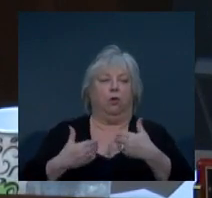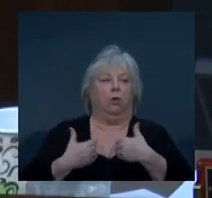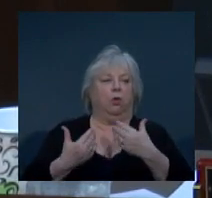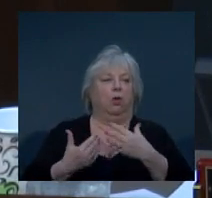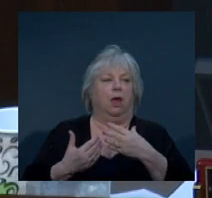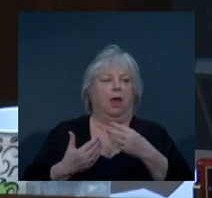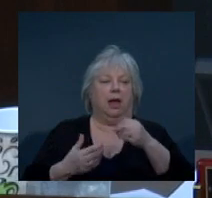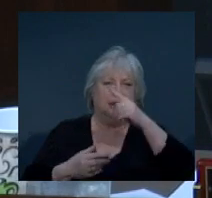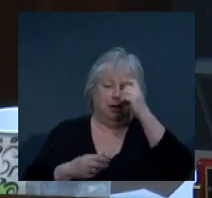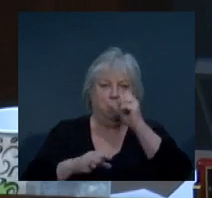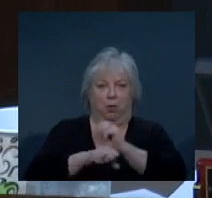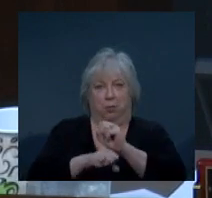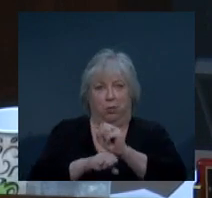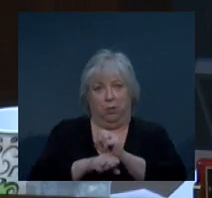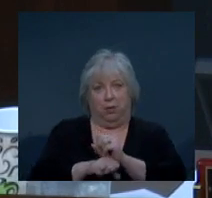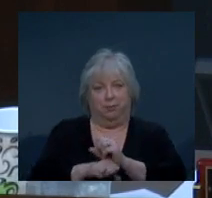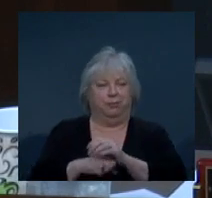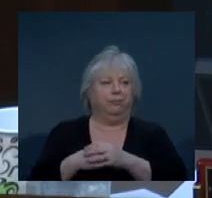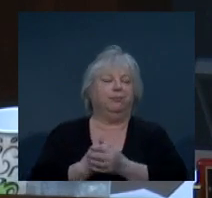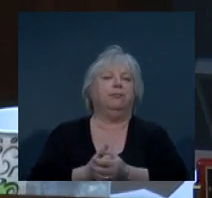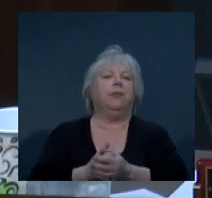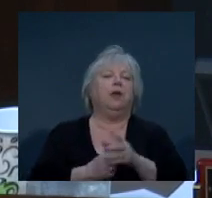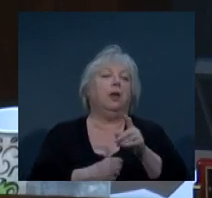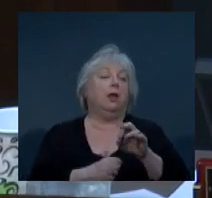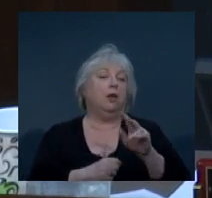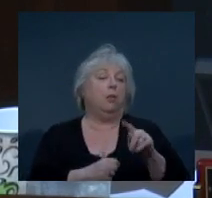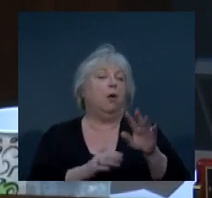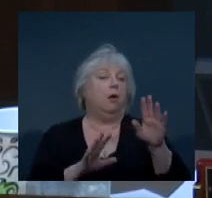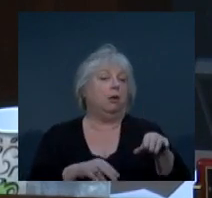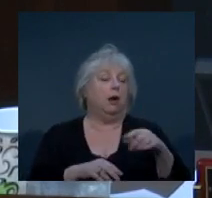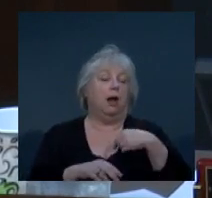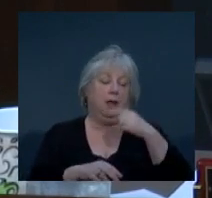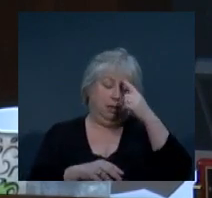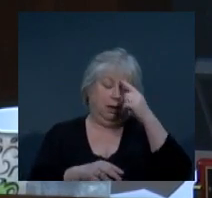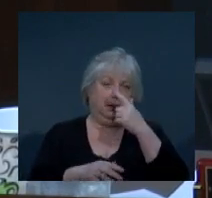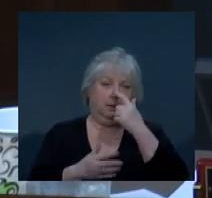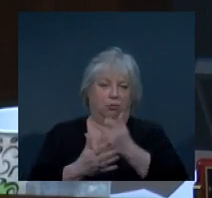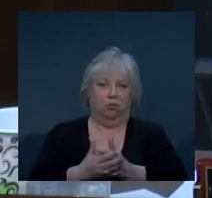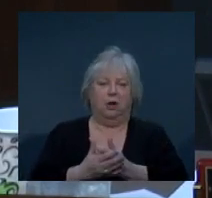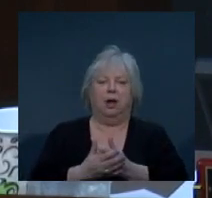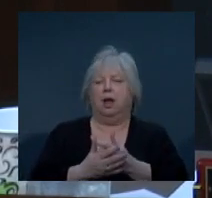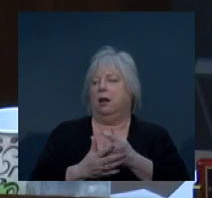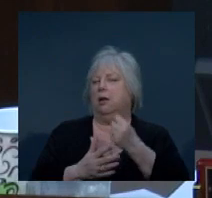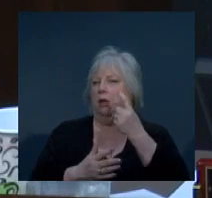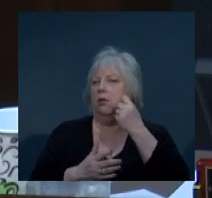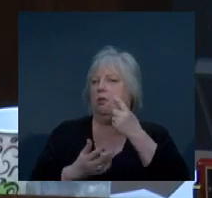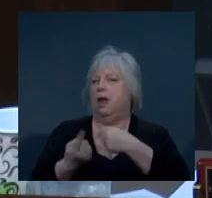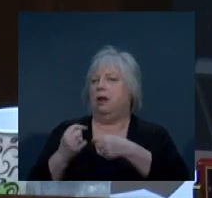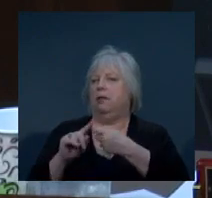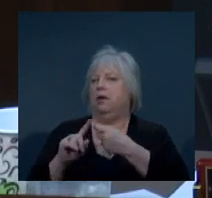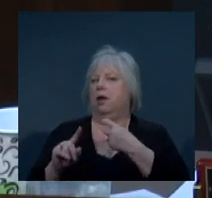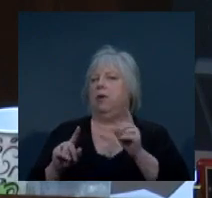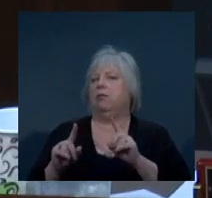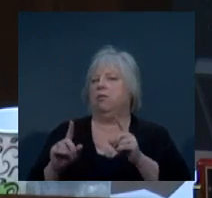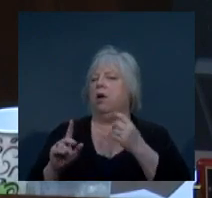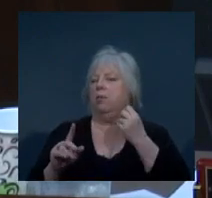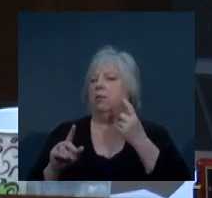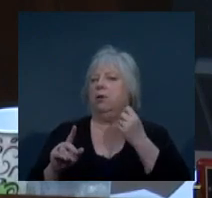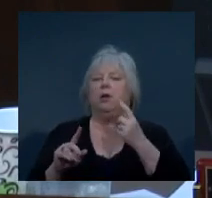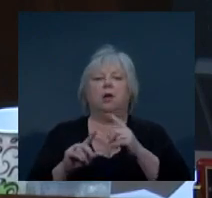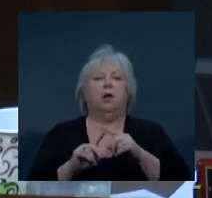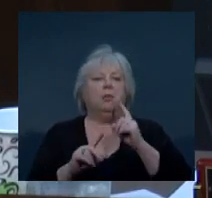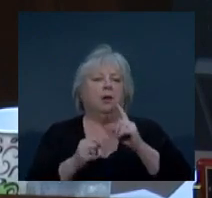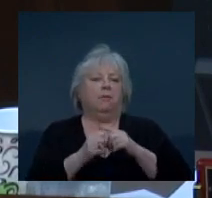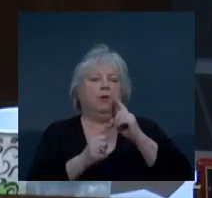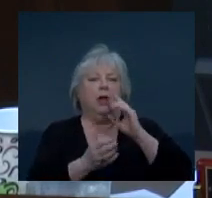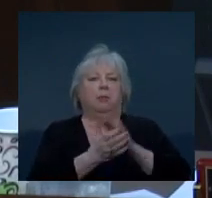summer employment. The part, Mayor, I think is interesting, and I see where it's coming from. I think that at first I was